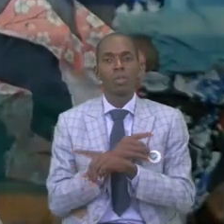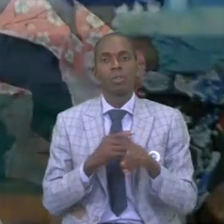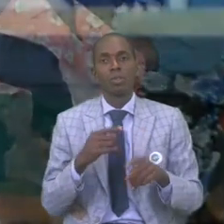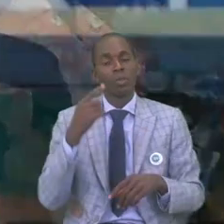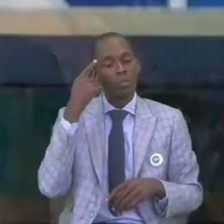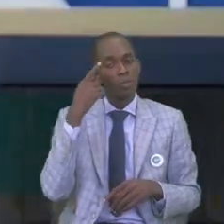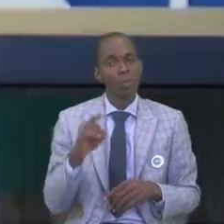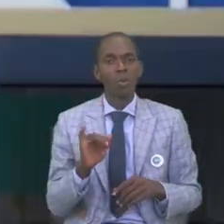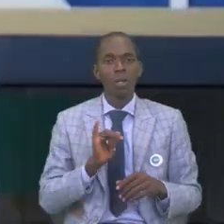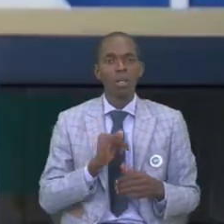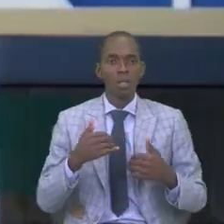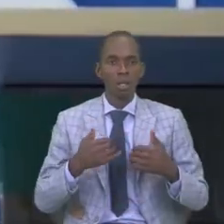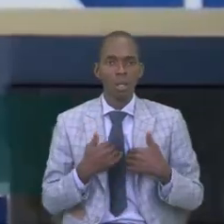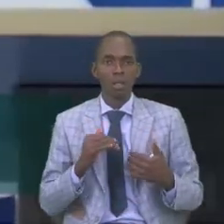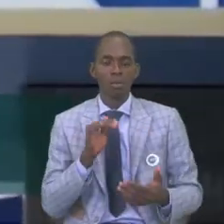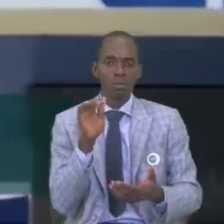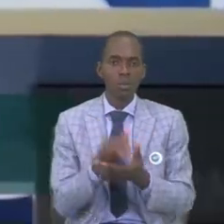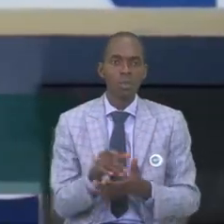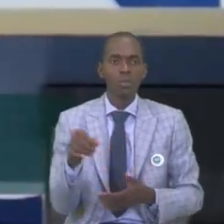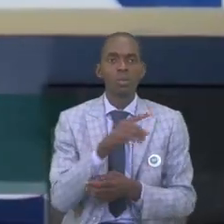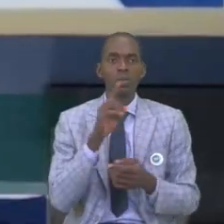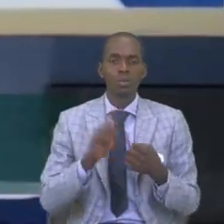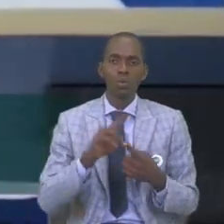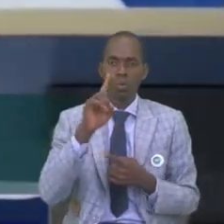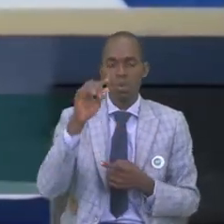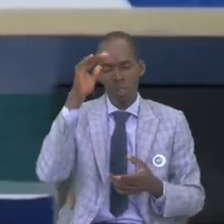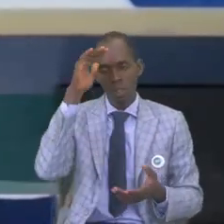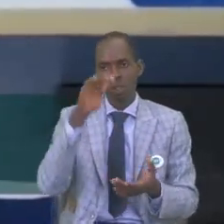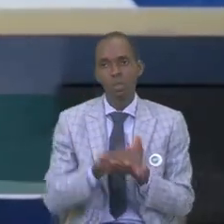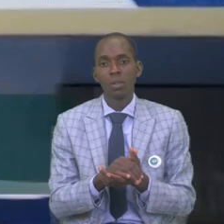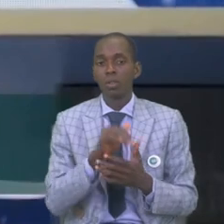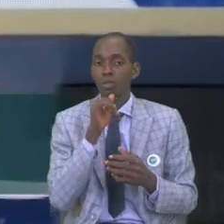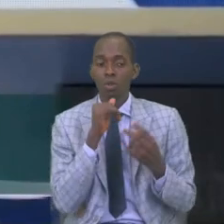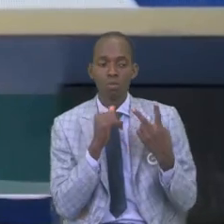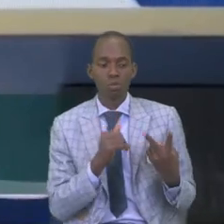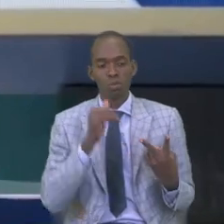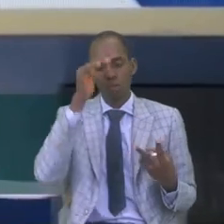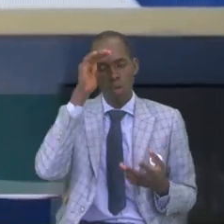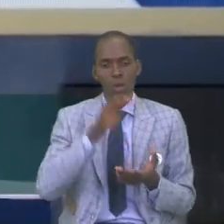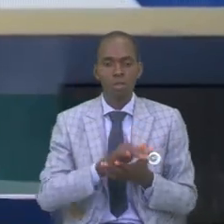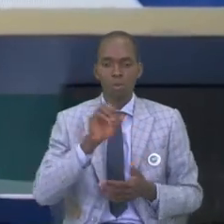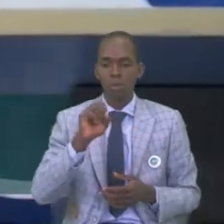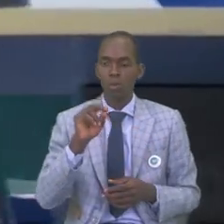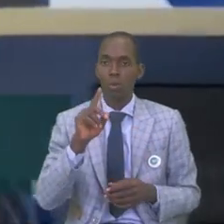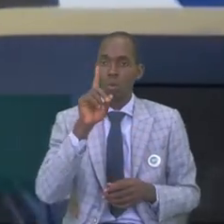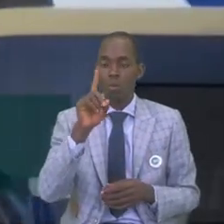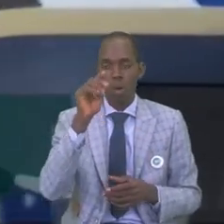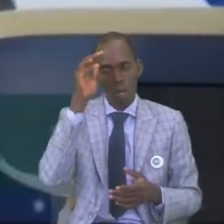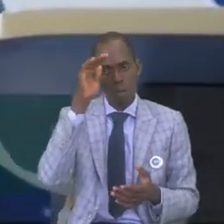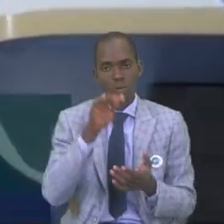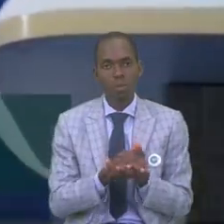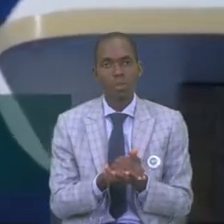espoused you to one husband. Not two husbands, one husband. Not two